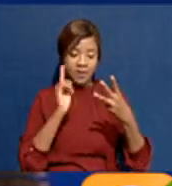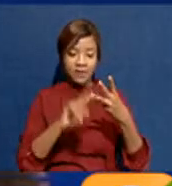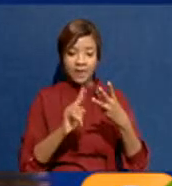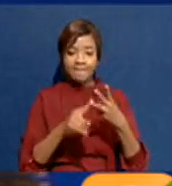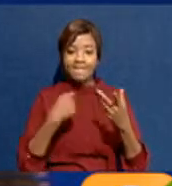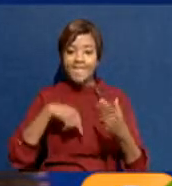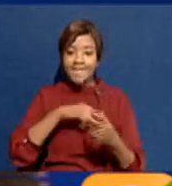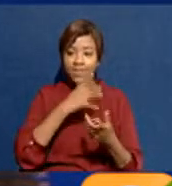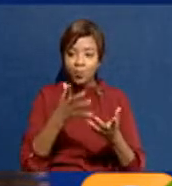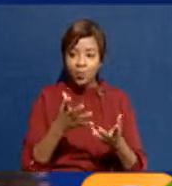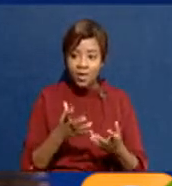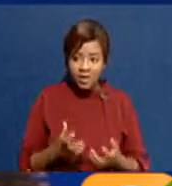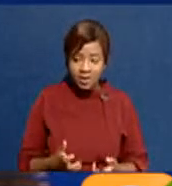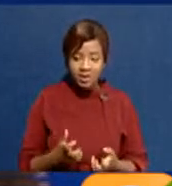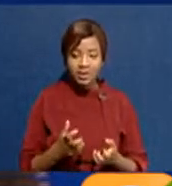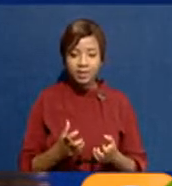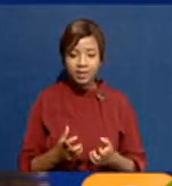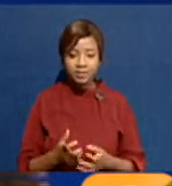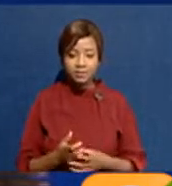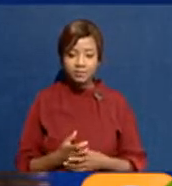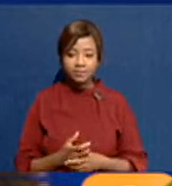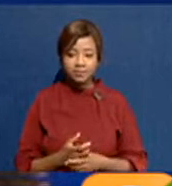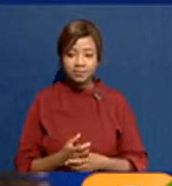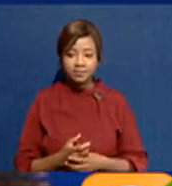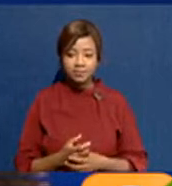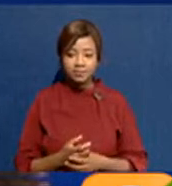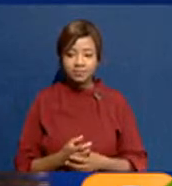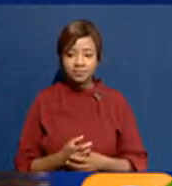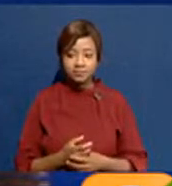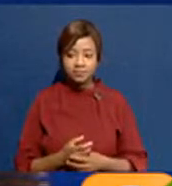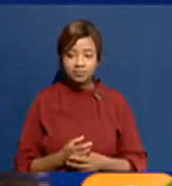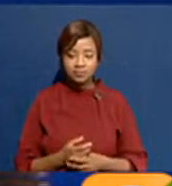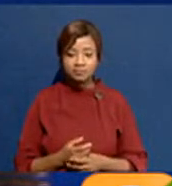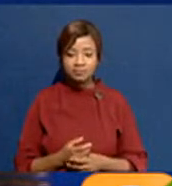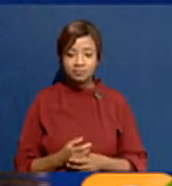personnel. Yeah. It is, you know, preposterous, if I can